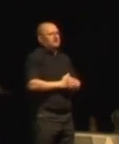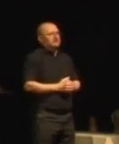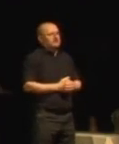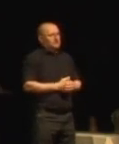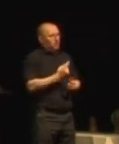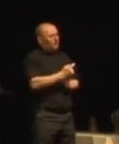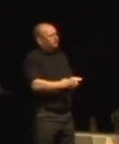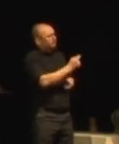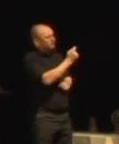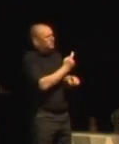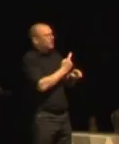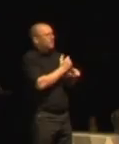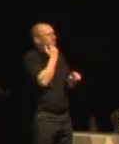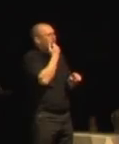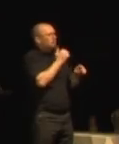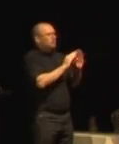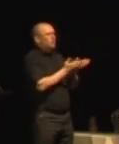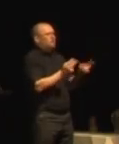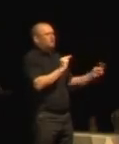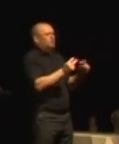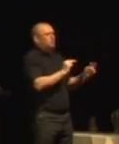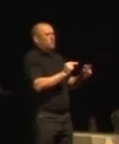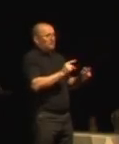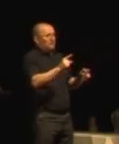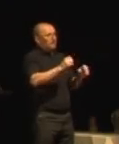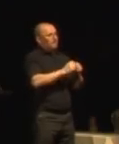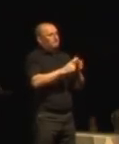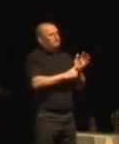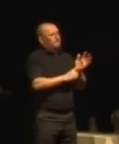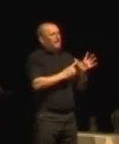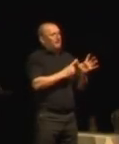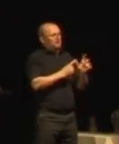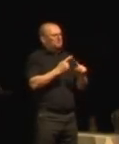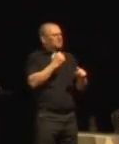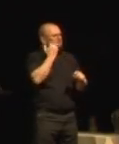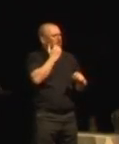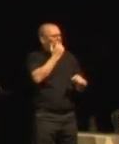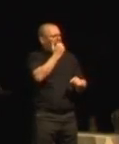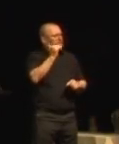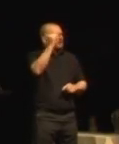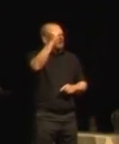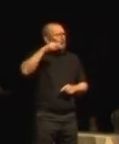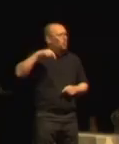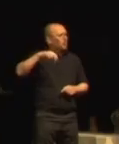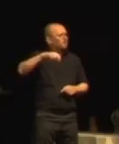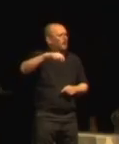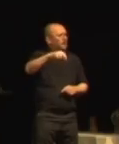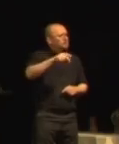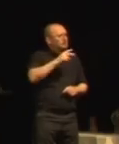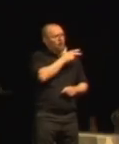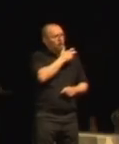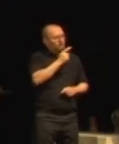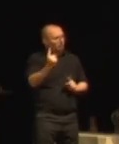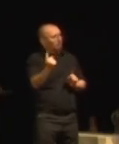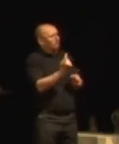worldviews. And just then, Bella, a Maori elder, was walking by. She was so generous with her time and explained